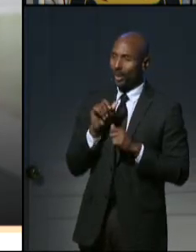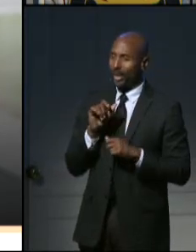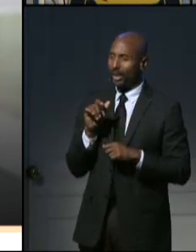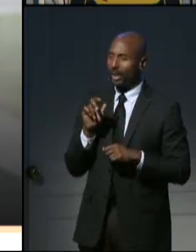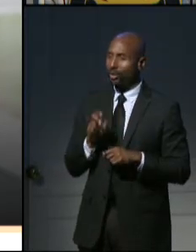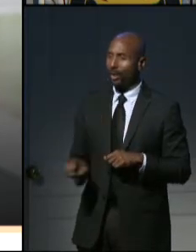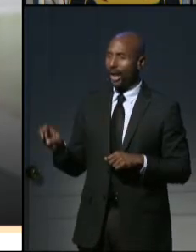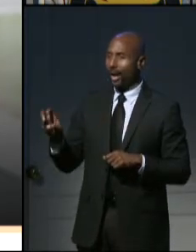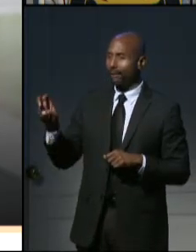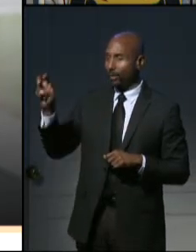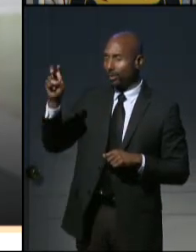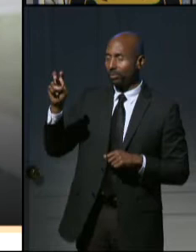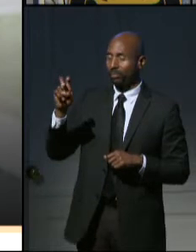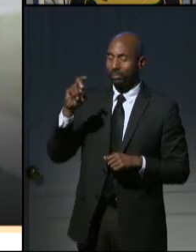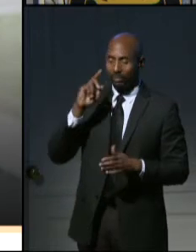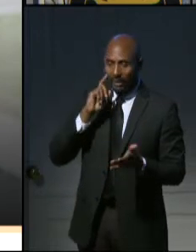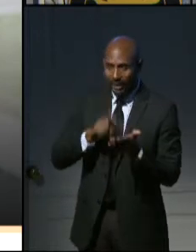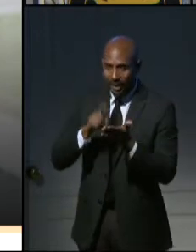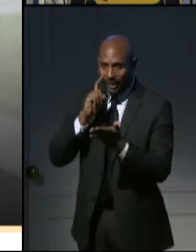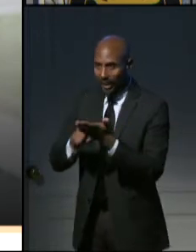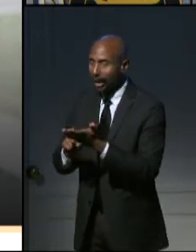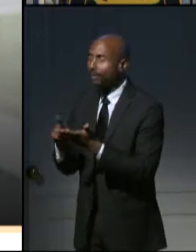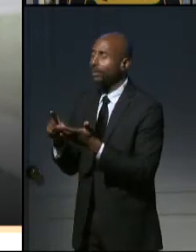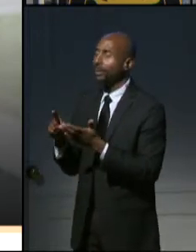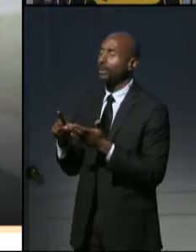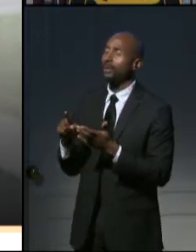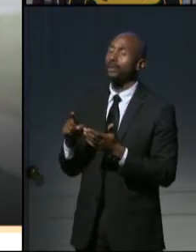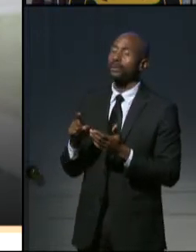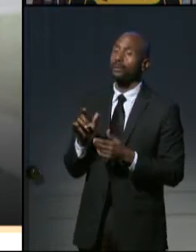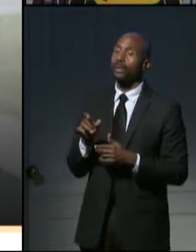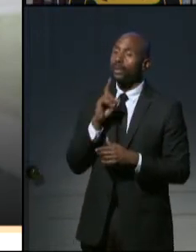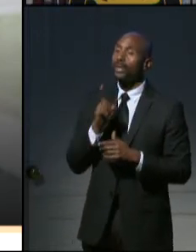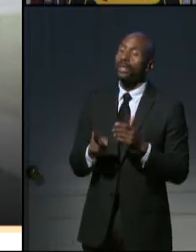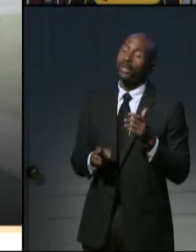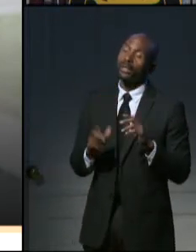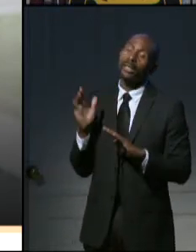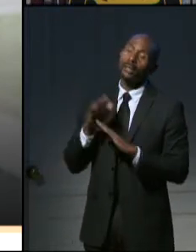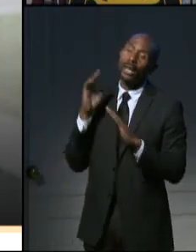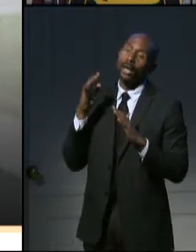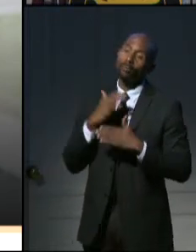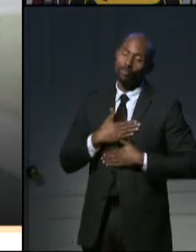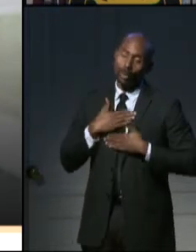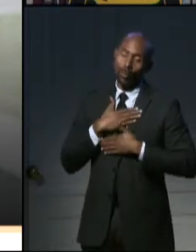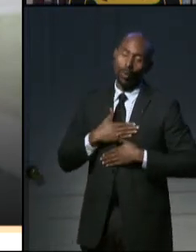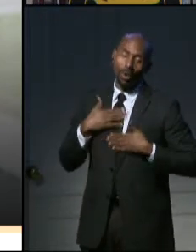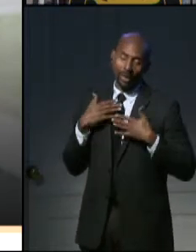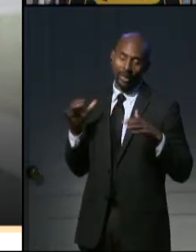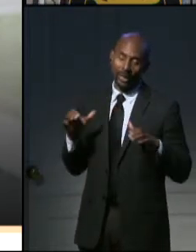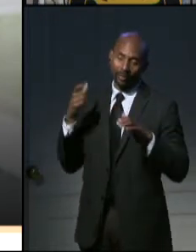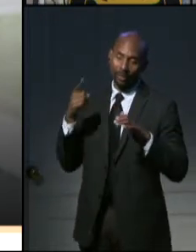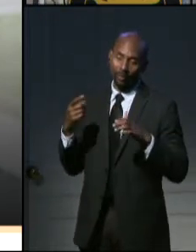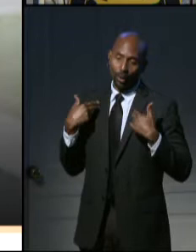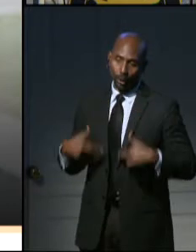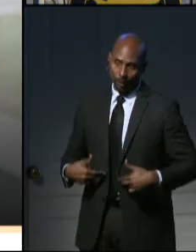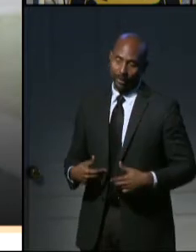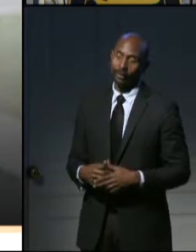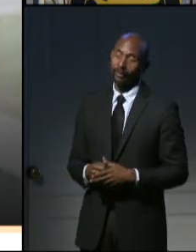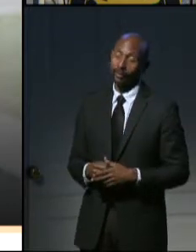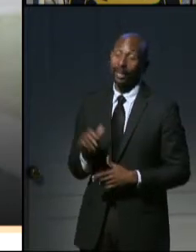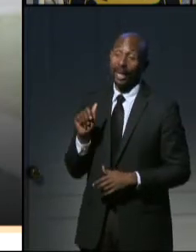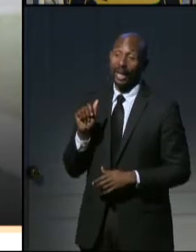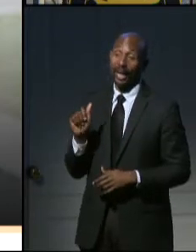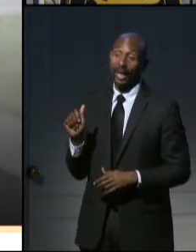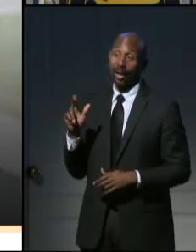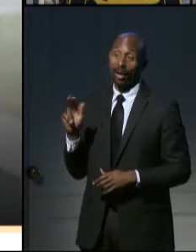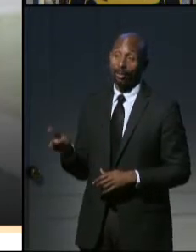and discovery of the world is one of the most rewarding activities for humankind. In fact, AARP